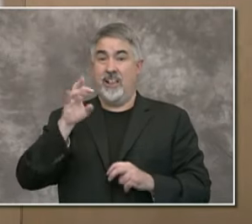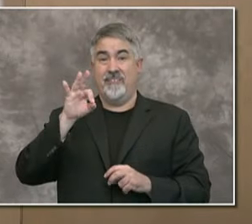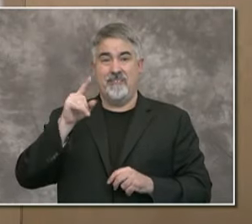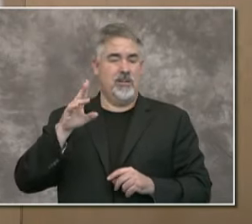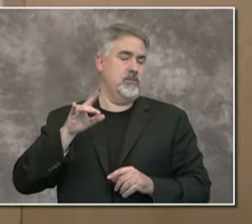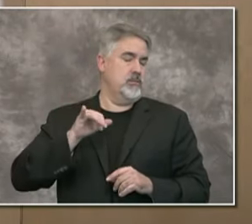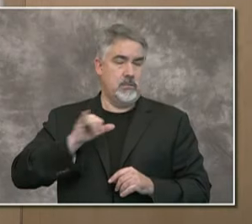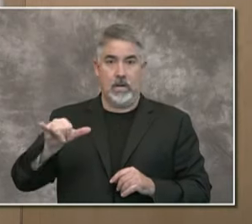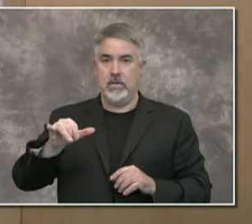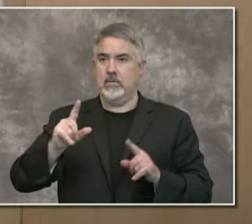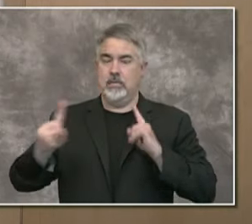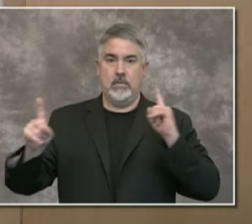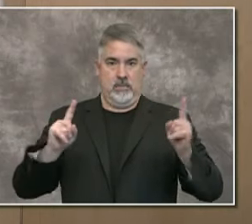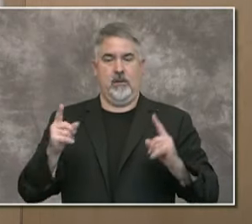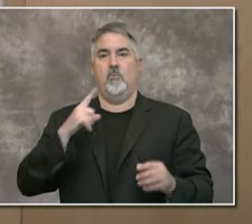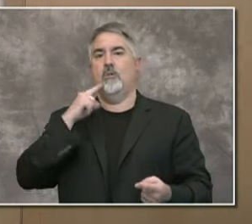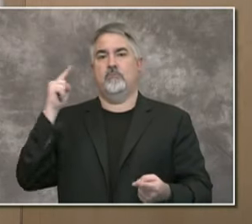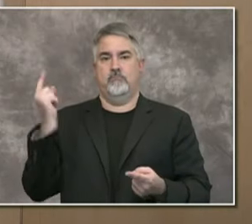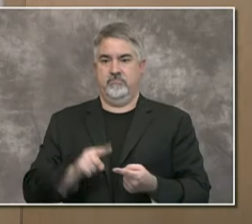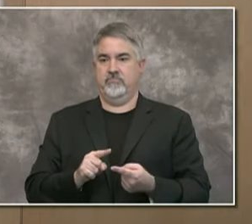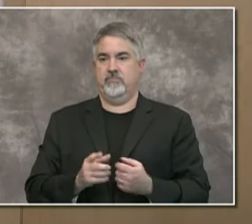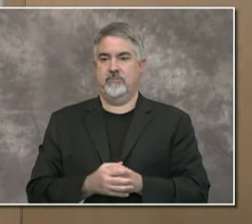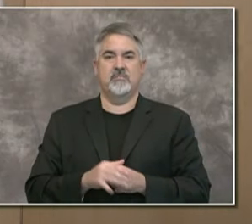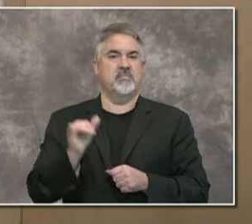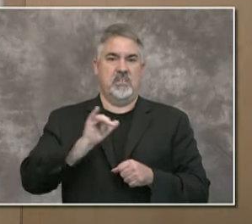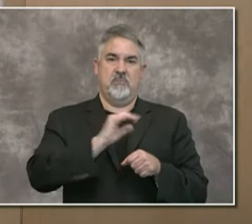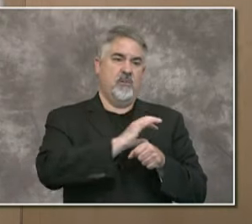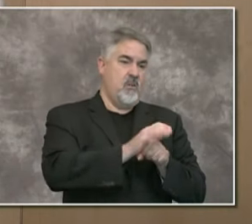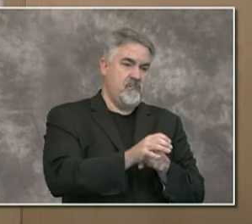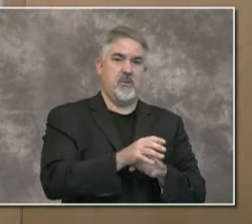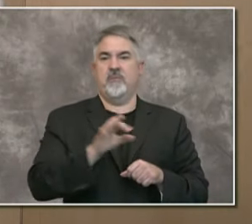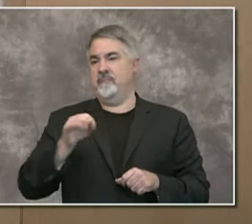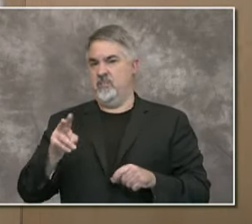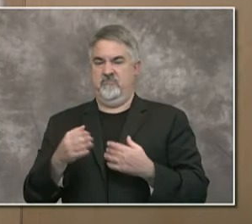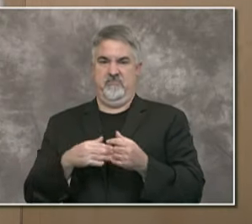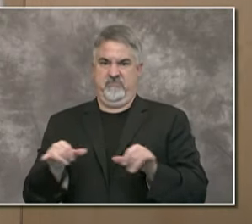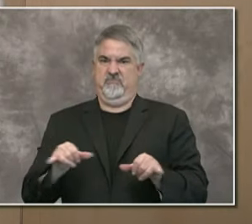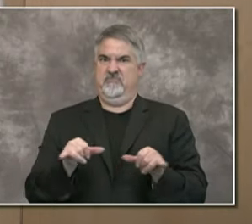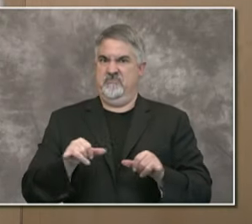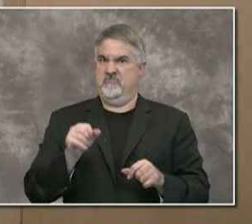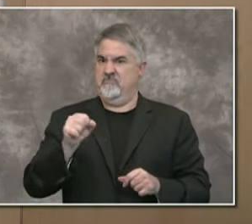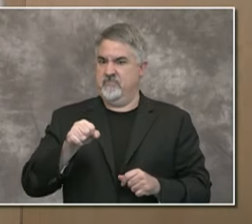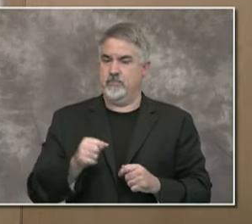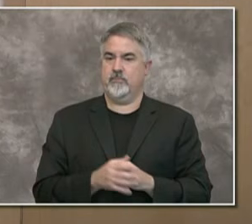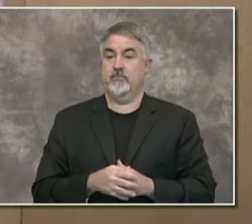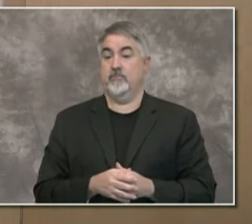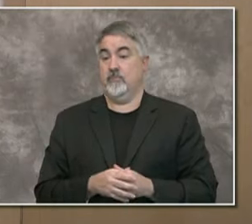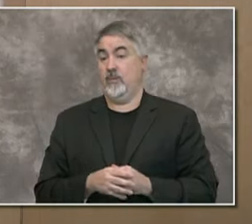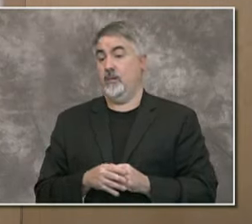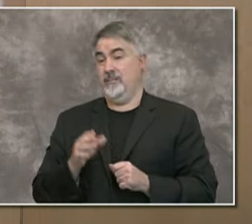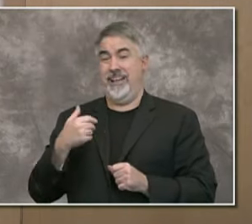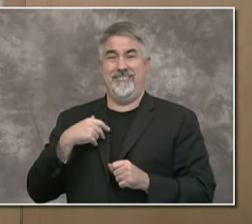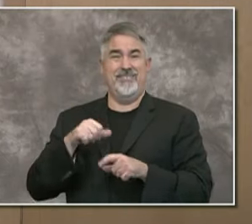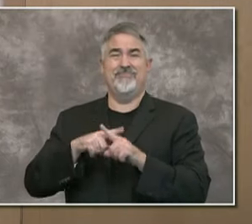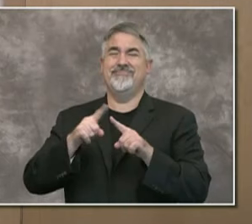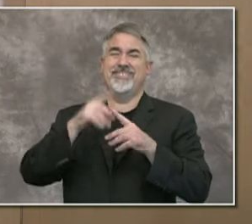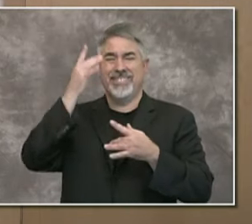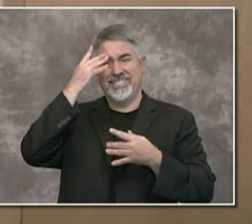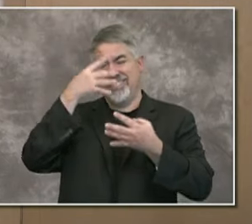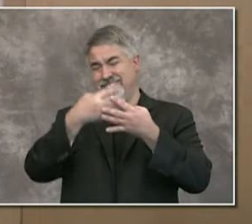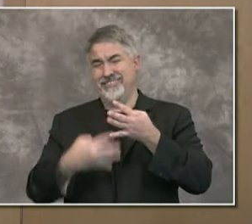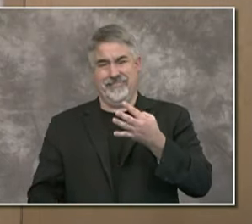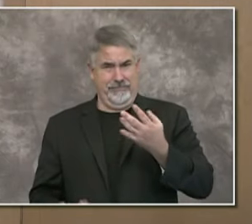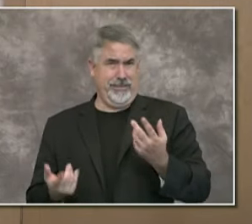only for COVID-19, but for influenza, and I would wager to say many of the other viral illnesses